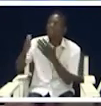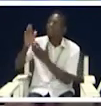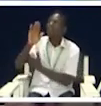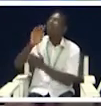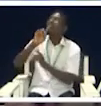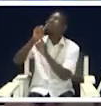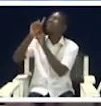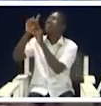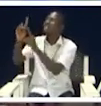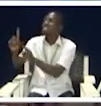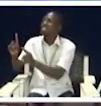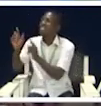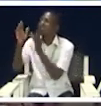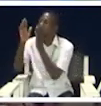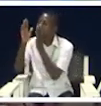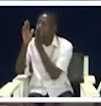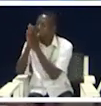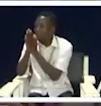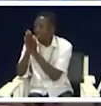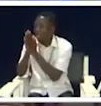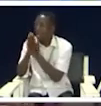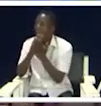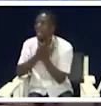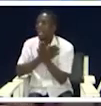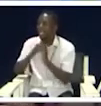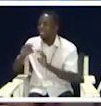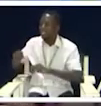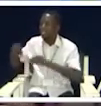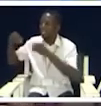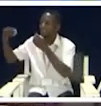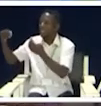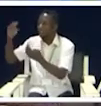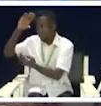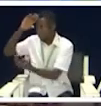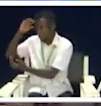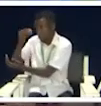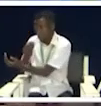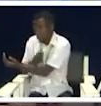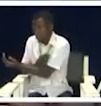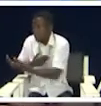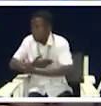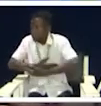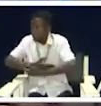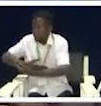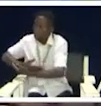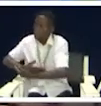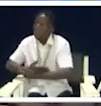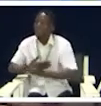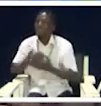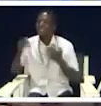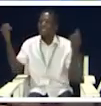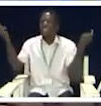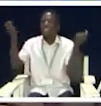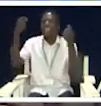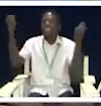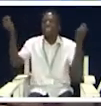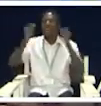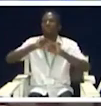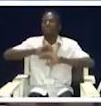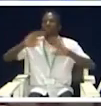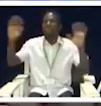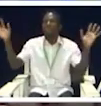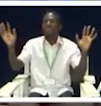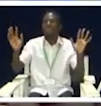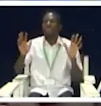answered and blessed the family with a baby boy. Let somebody shout another hallelujah.